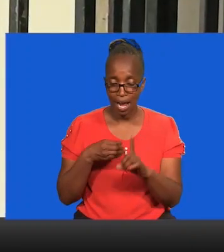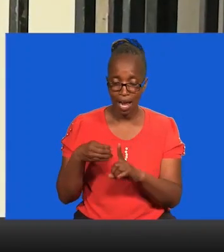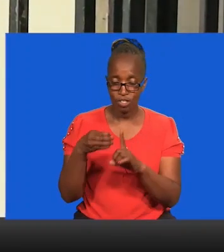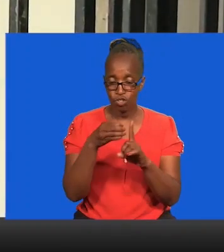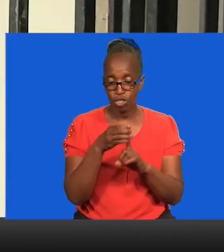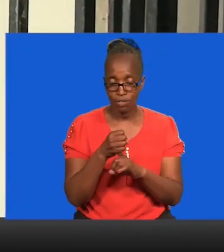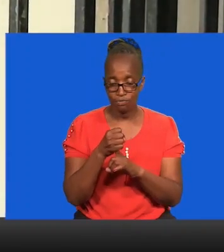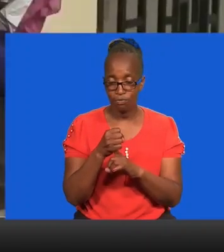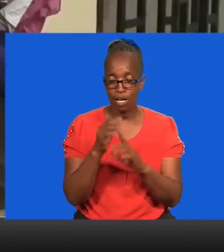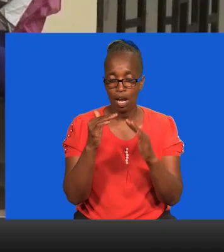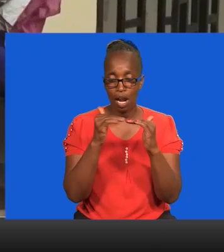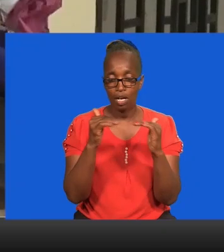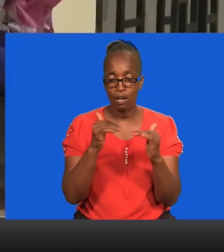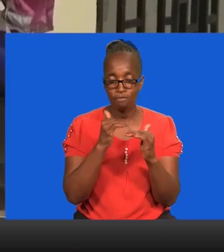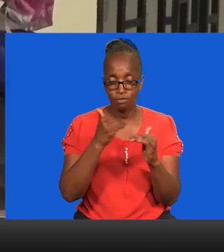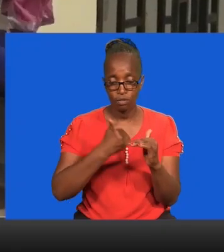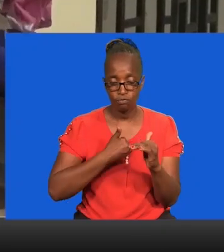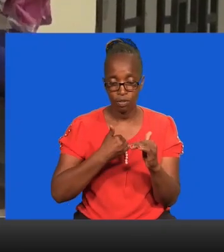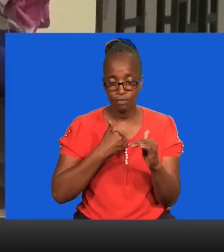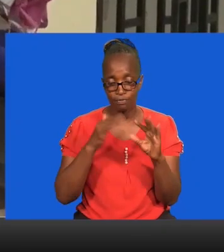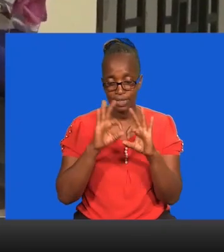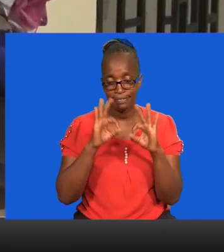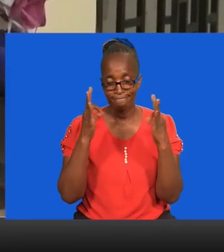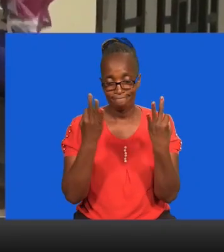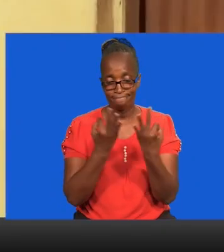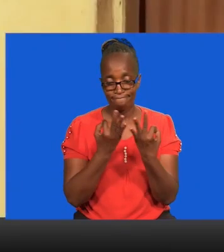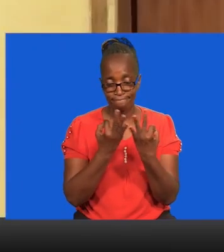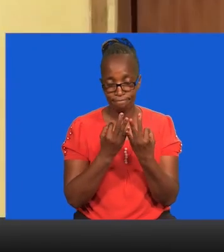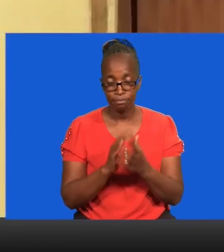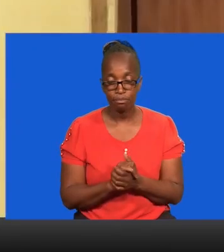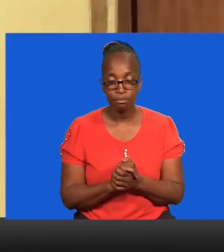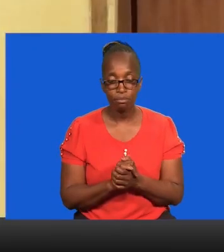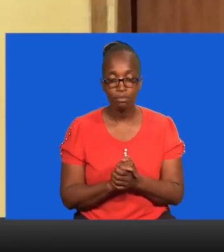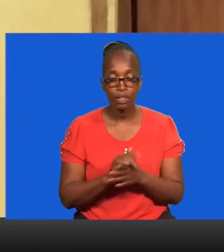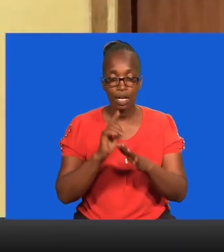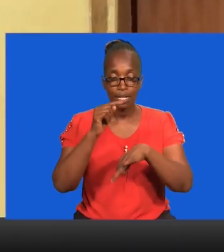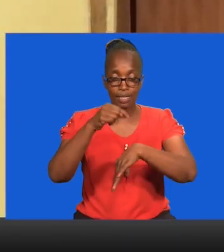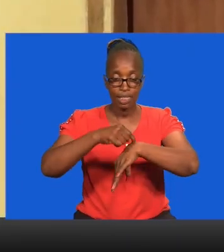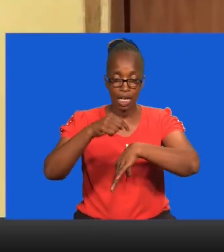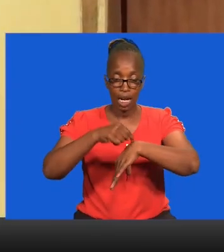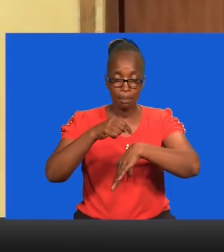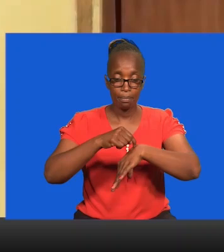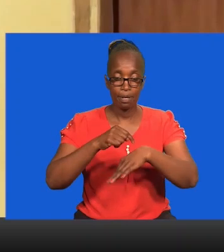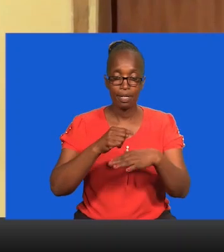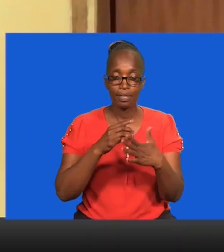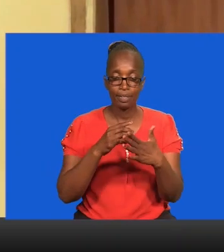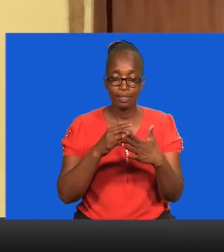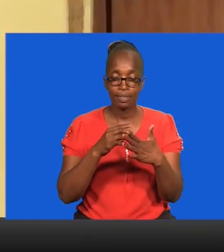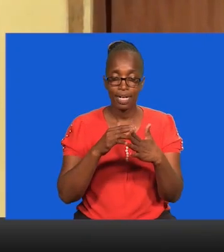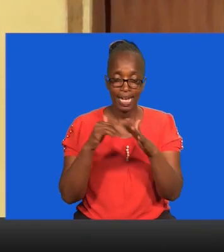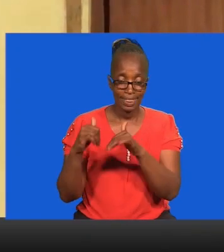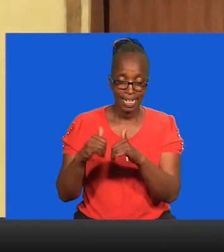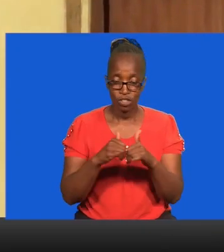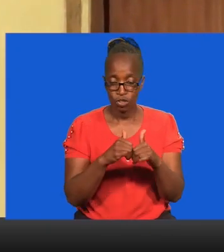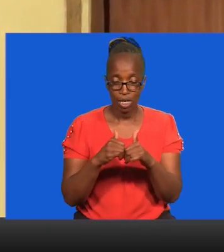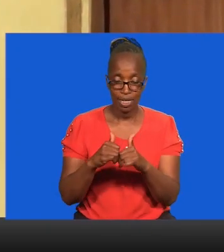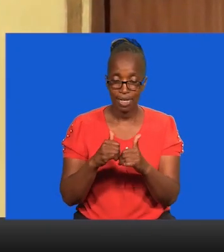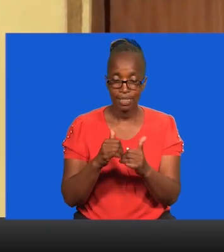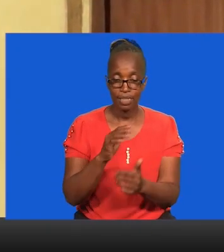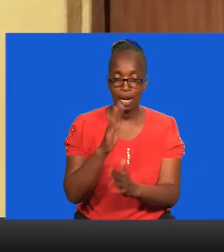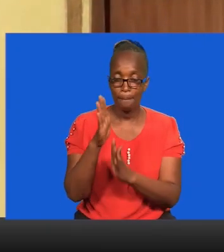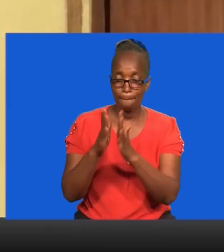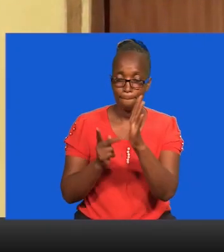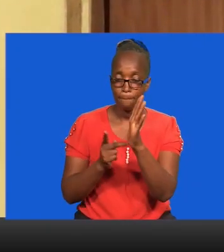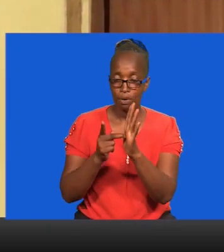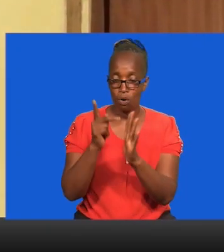muhimu litakalowasaidia siku za usoni. When the challenge initiative came,